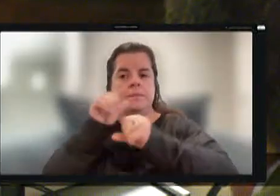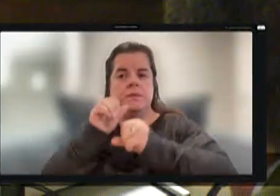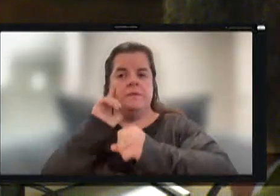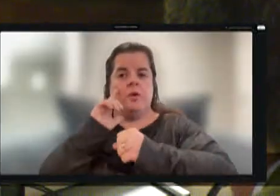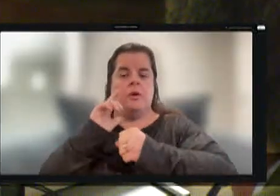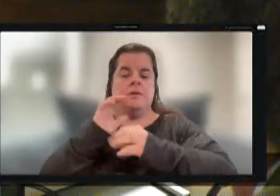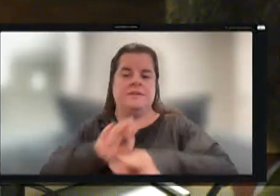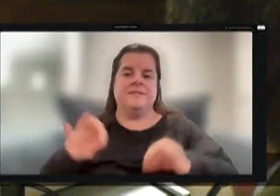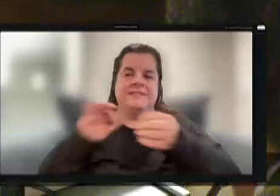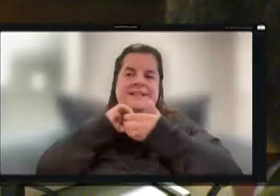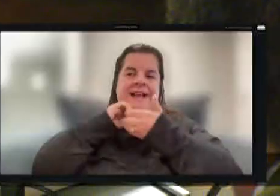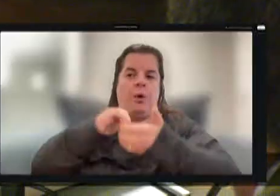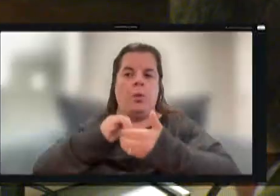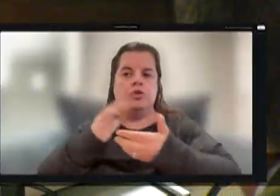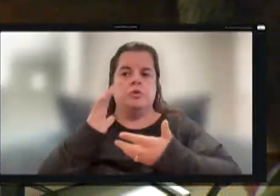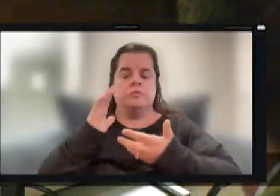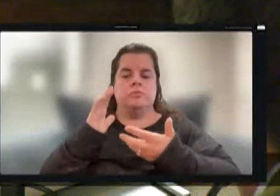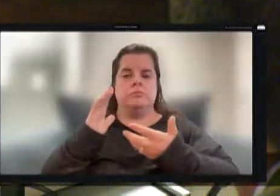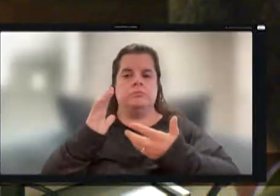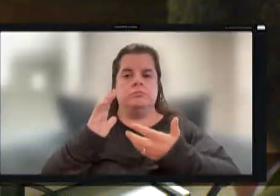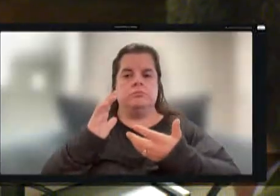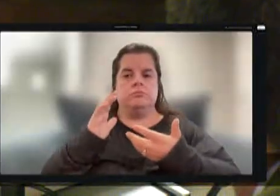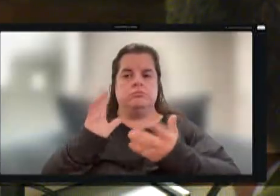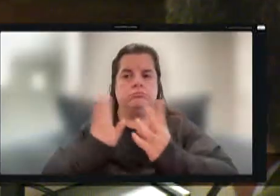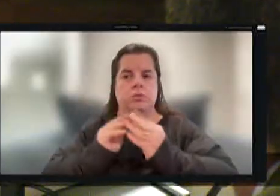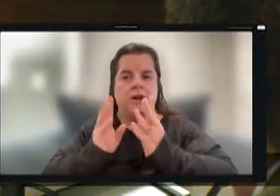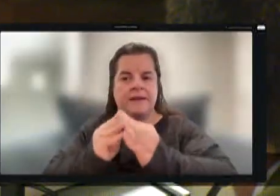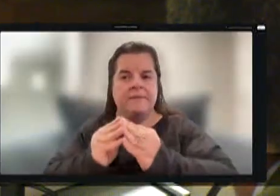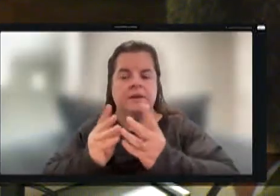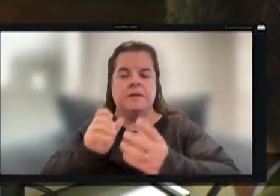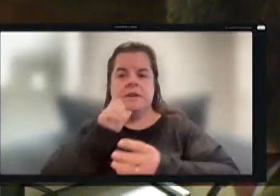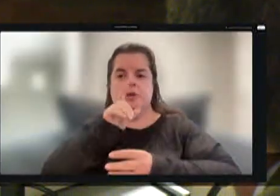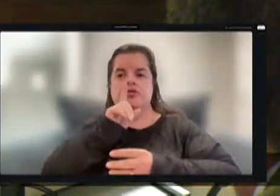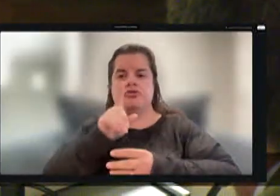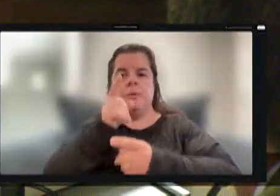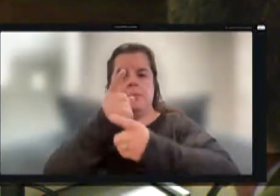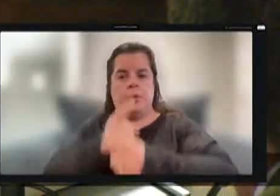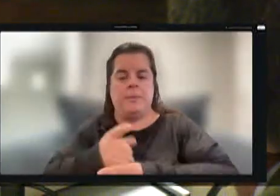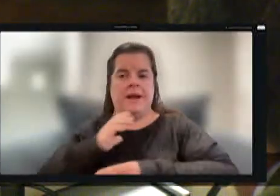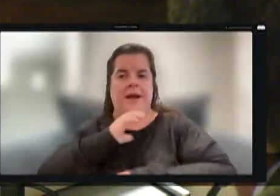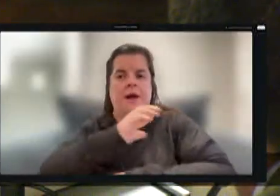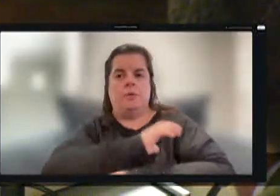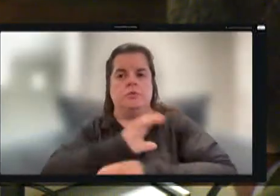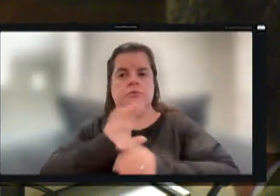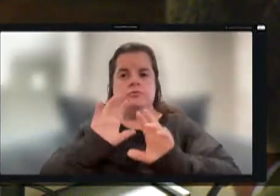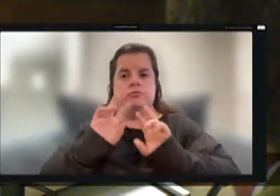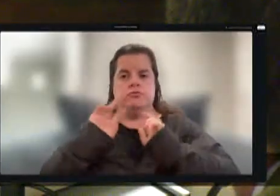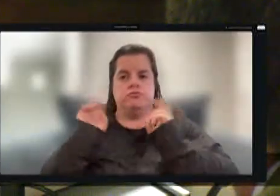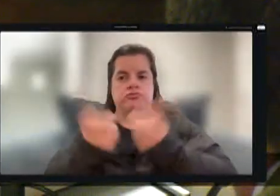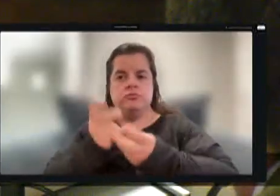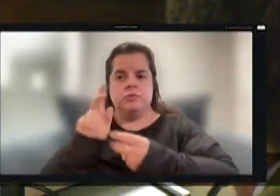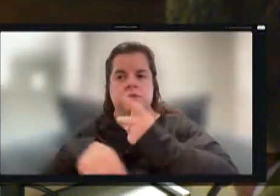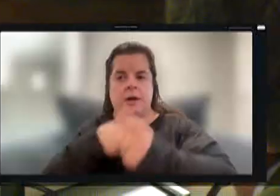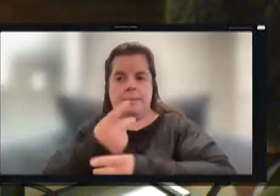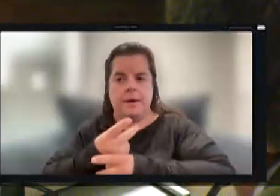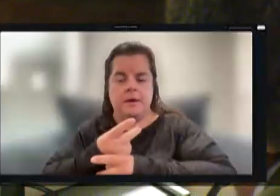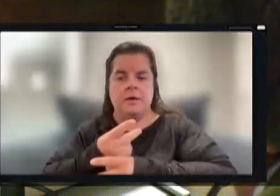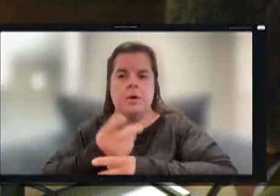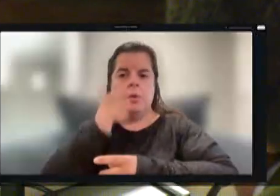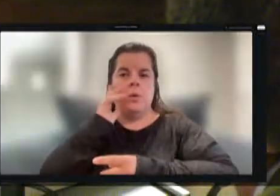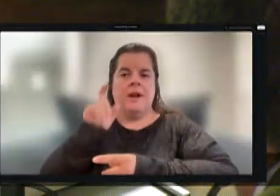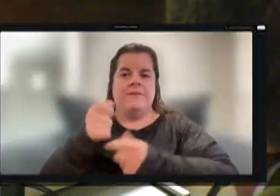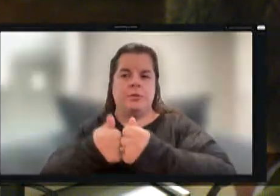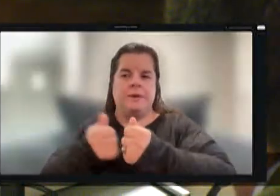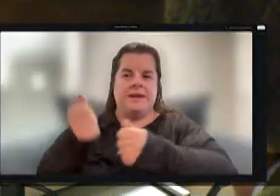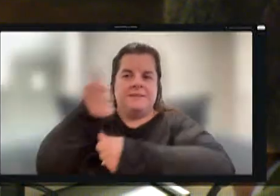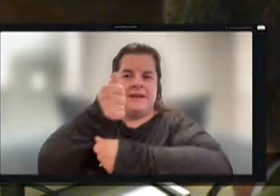briefing. I'm not sure quite the appropriate council forum with you all related to this. It would probably have to be an executive